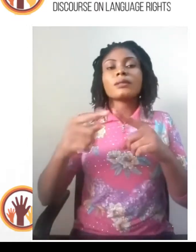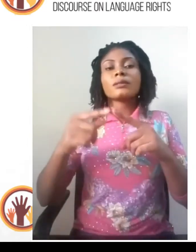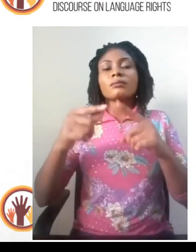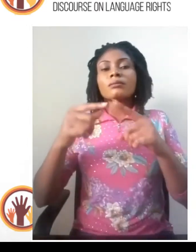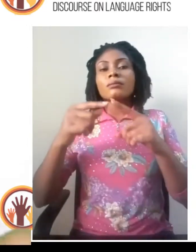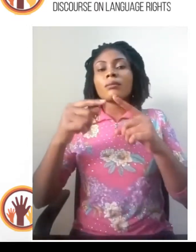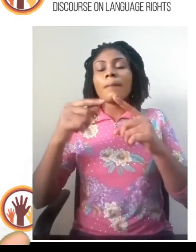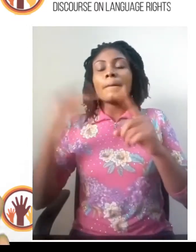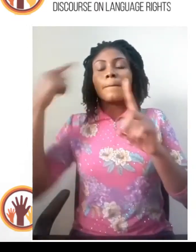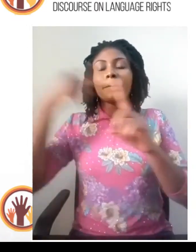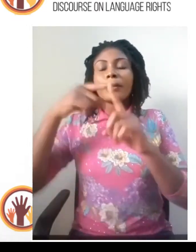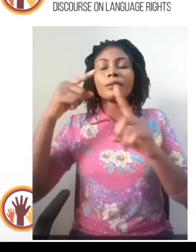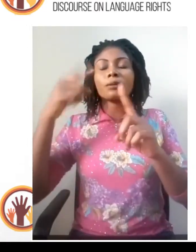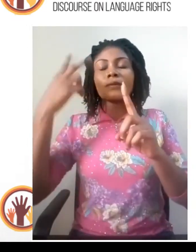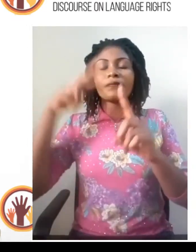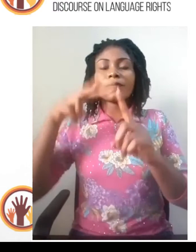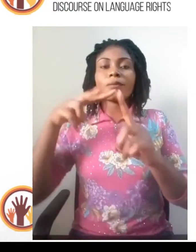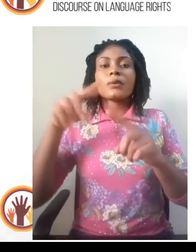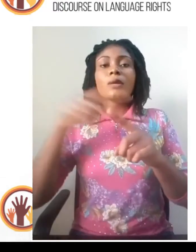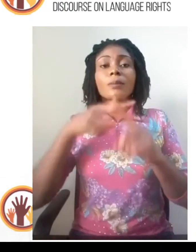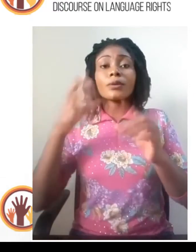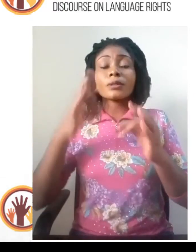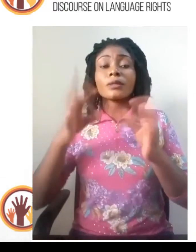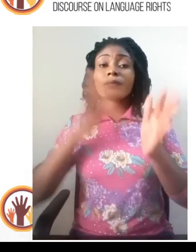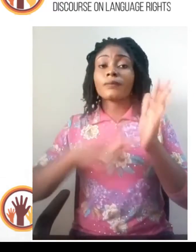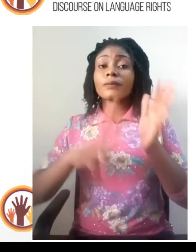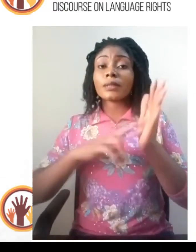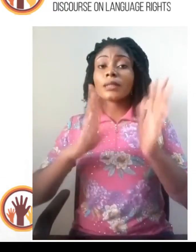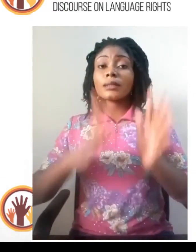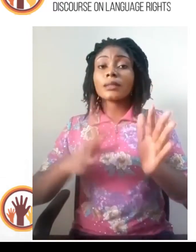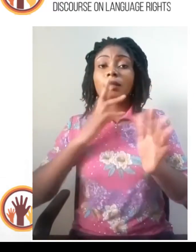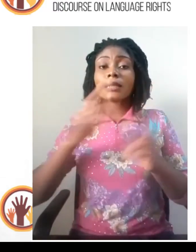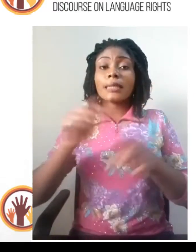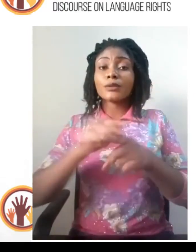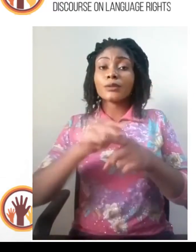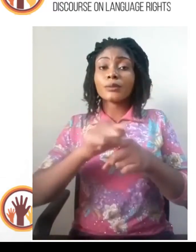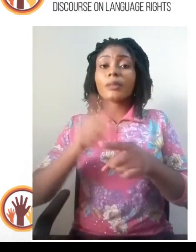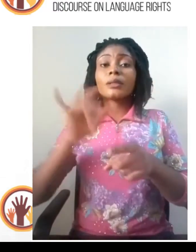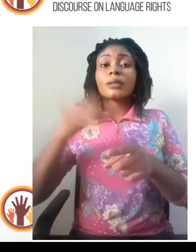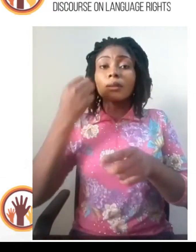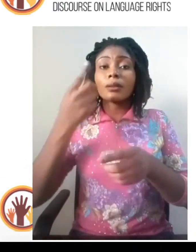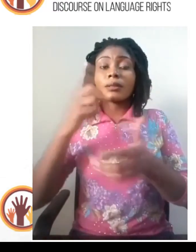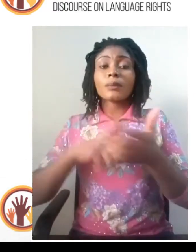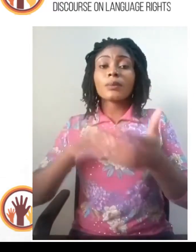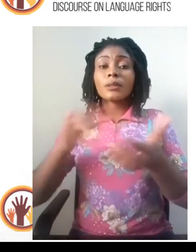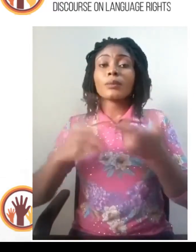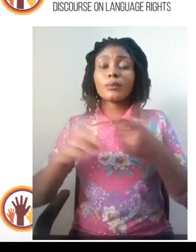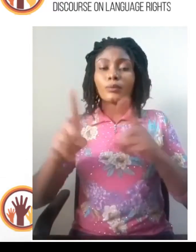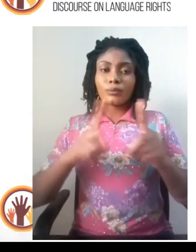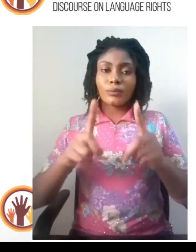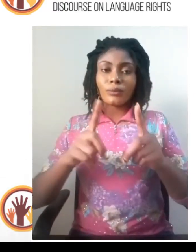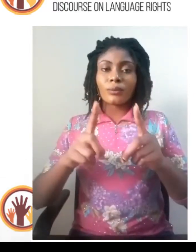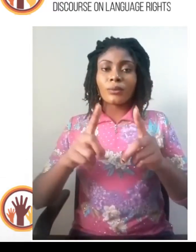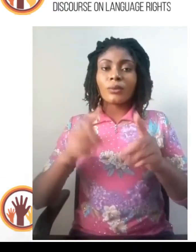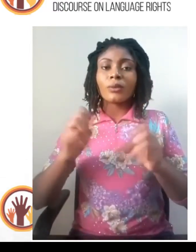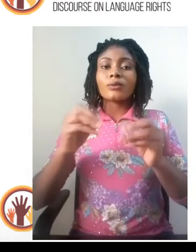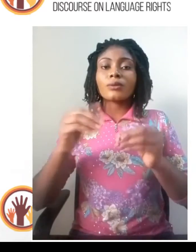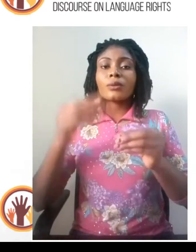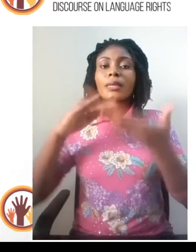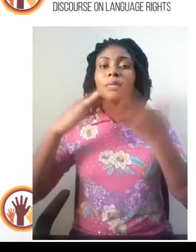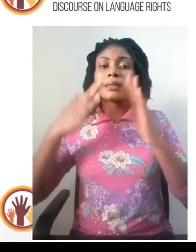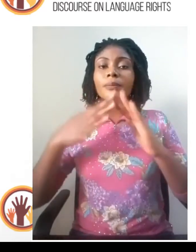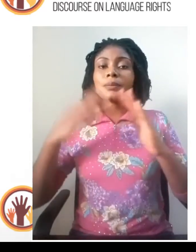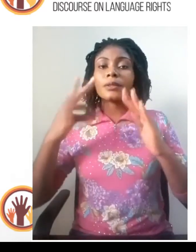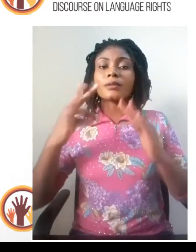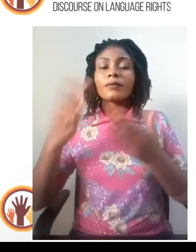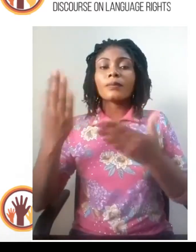researcher is well trained in the work they are doing, they understand what they want to do. And so the piece of